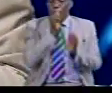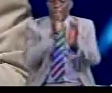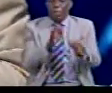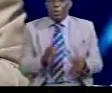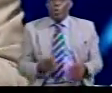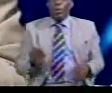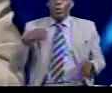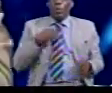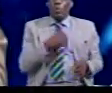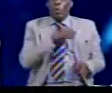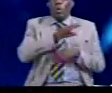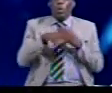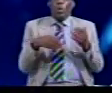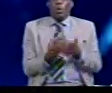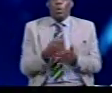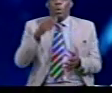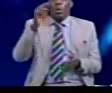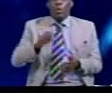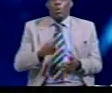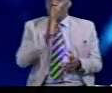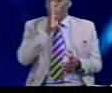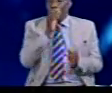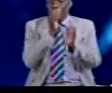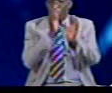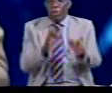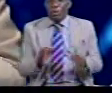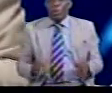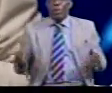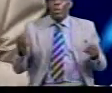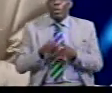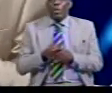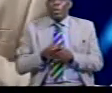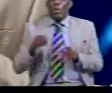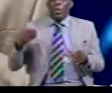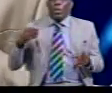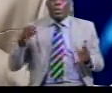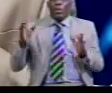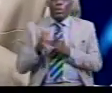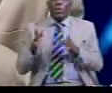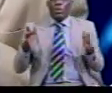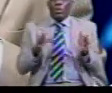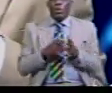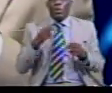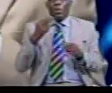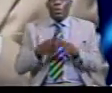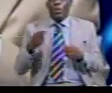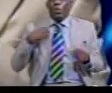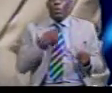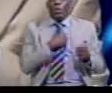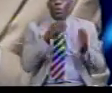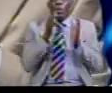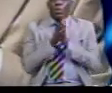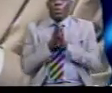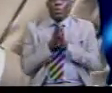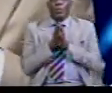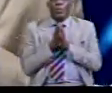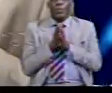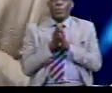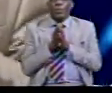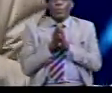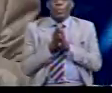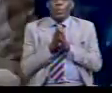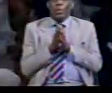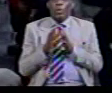We all must be blessed. Nous prions au nom de Jésus. We have prayed in Jesus' name. Notre Père et notre Dieu.